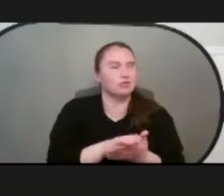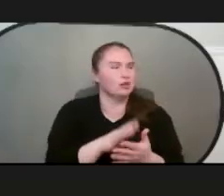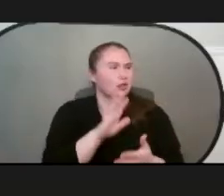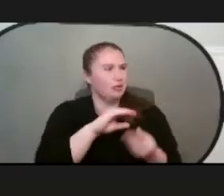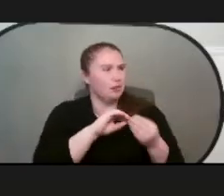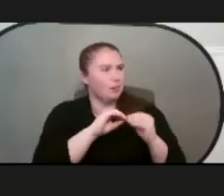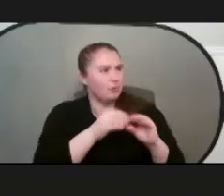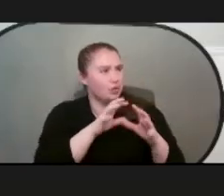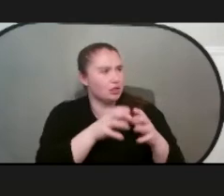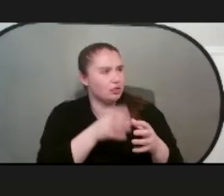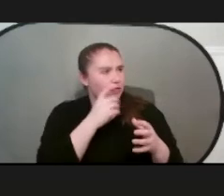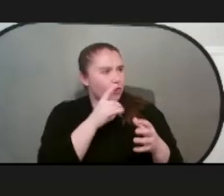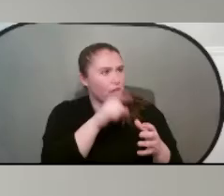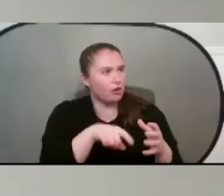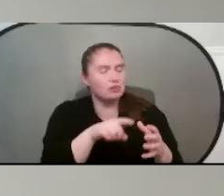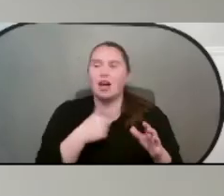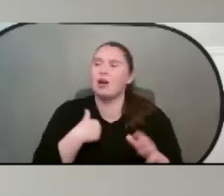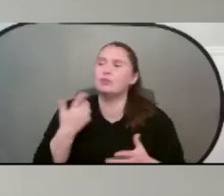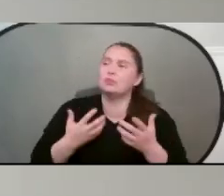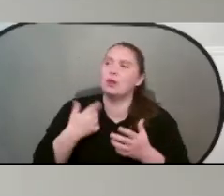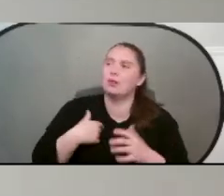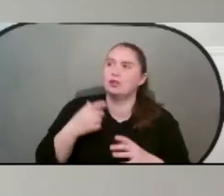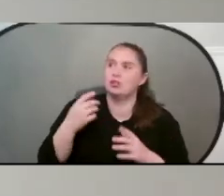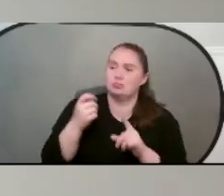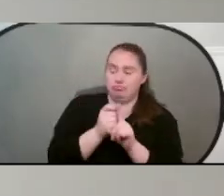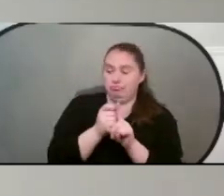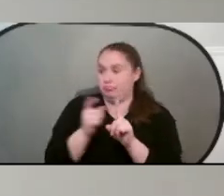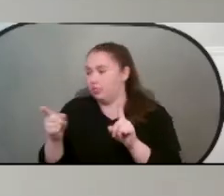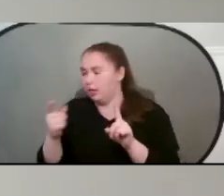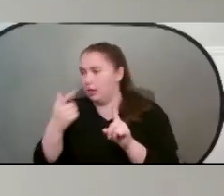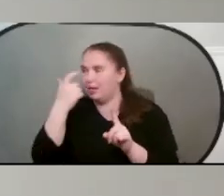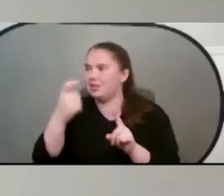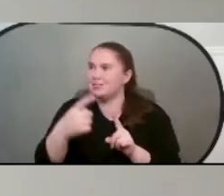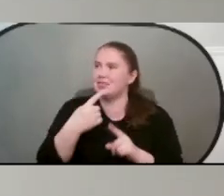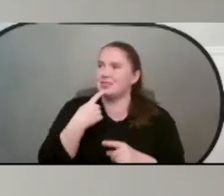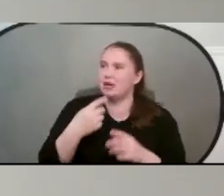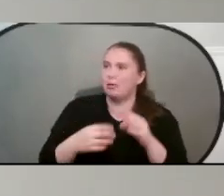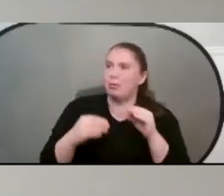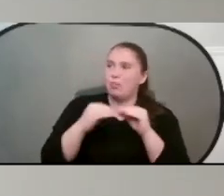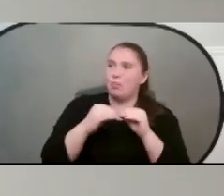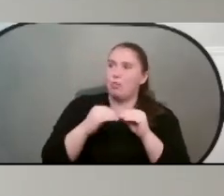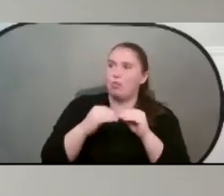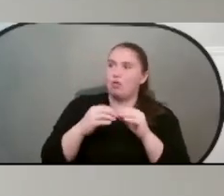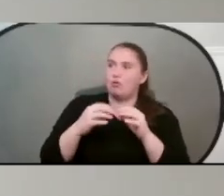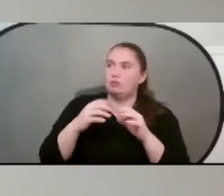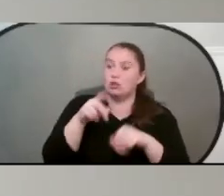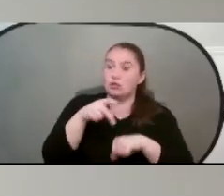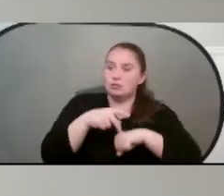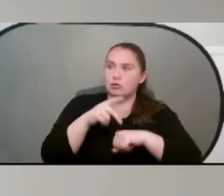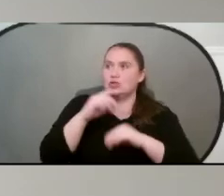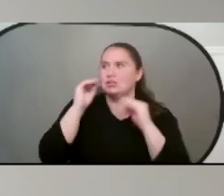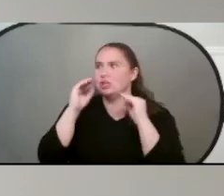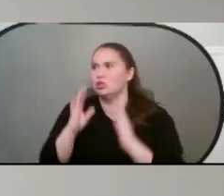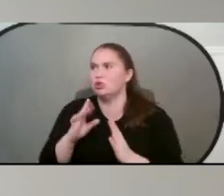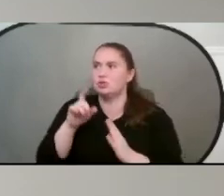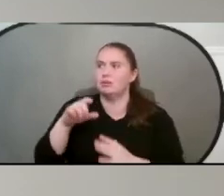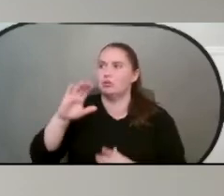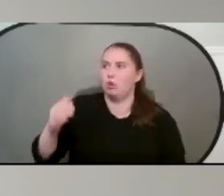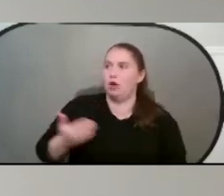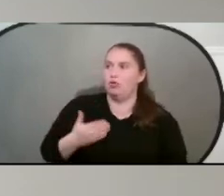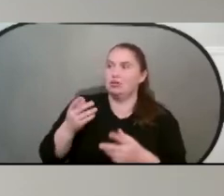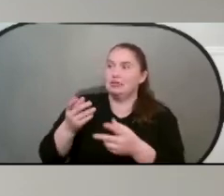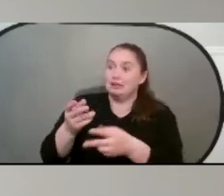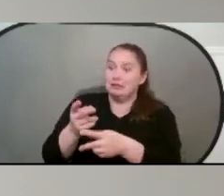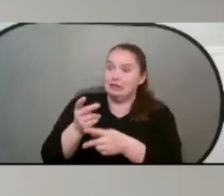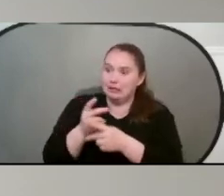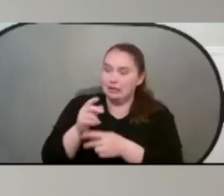grows. I was probably thrown off just because they said they would have to hire more principals and, and teachers in order to keep